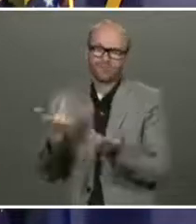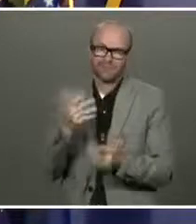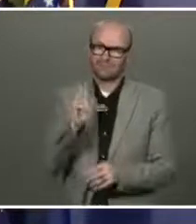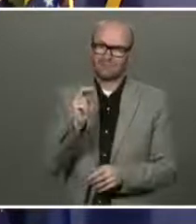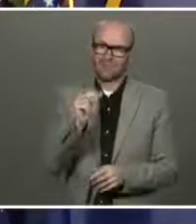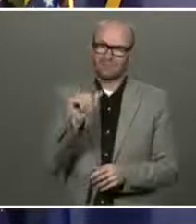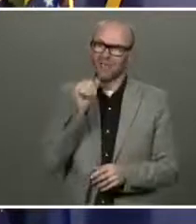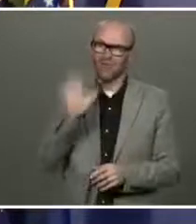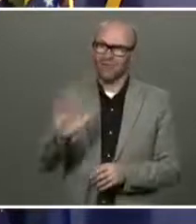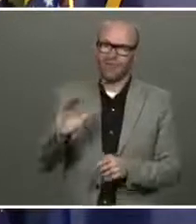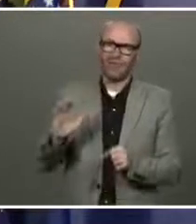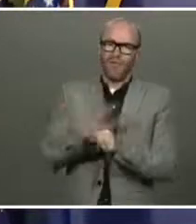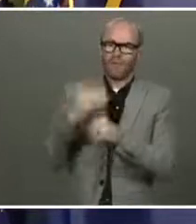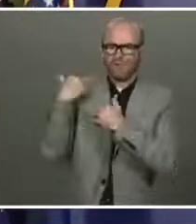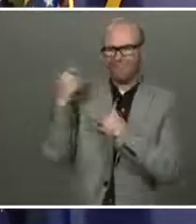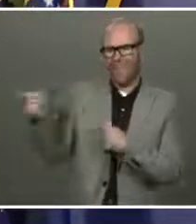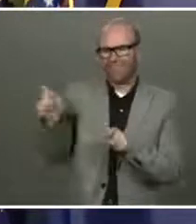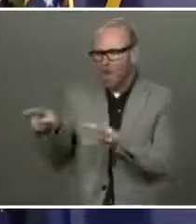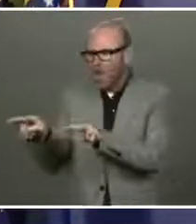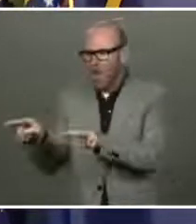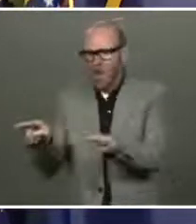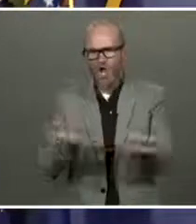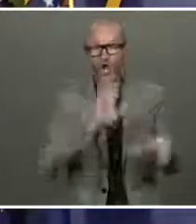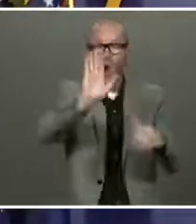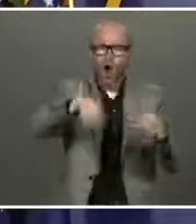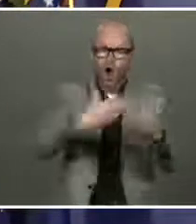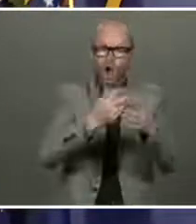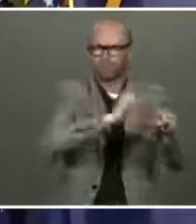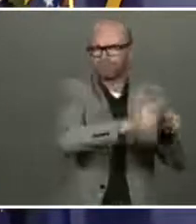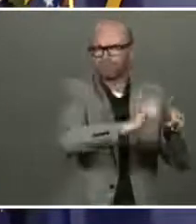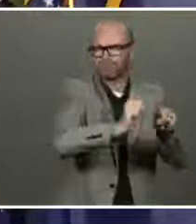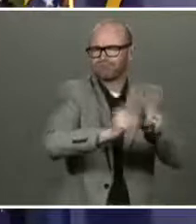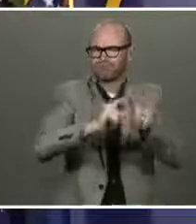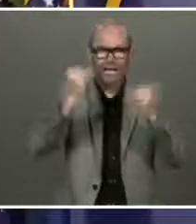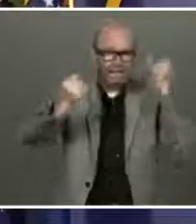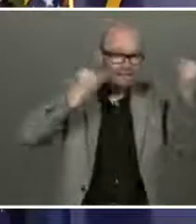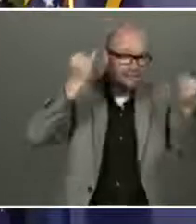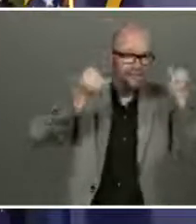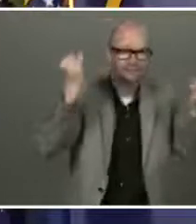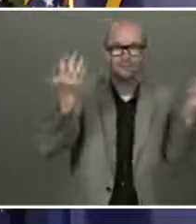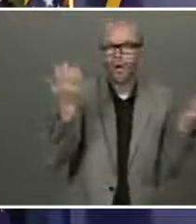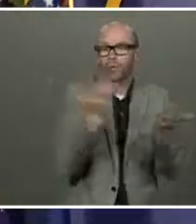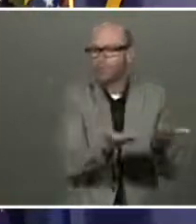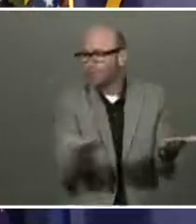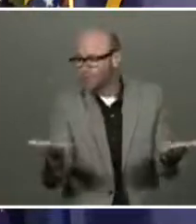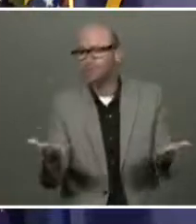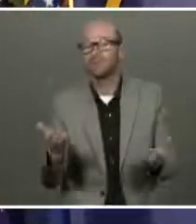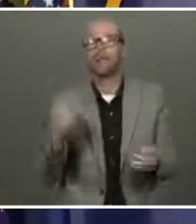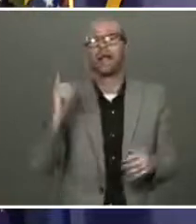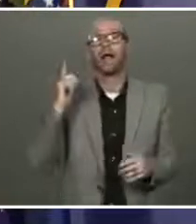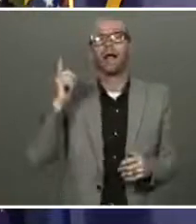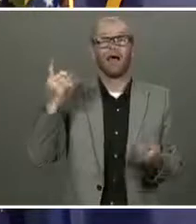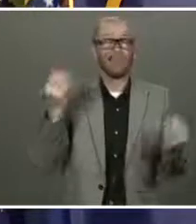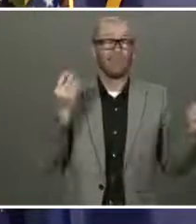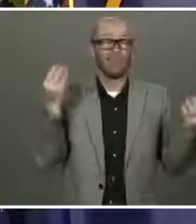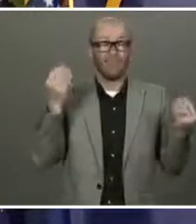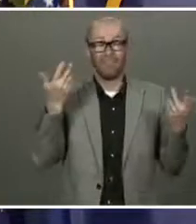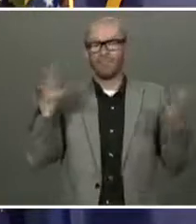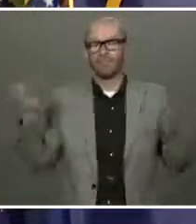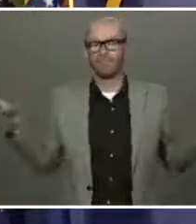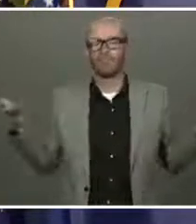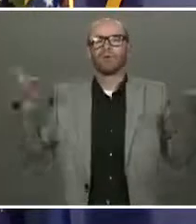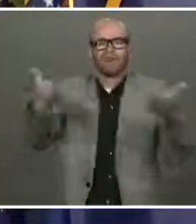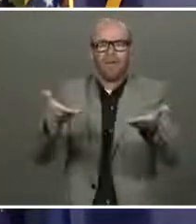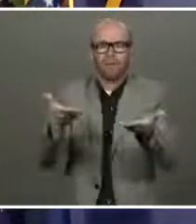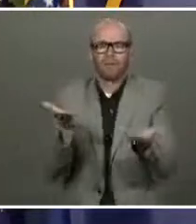look at all available resources, look at all available ideas, and then come back with some proposals for me and for the